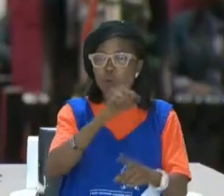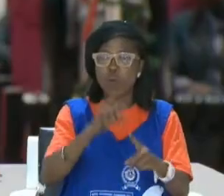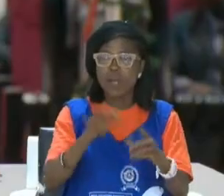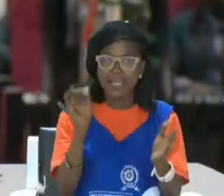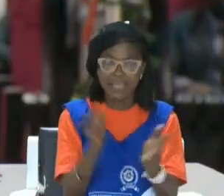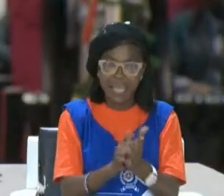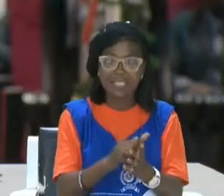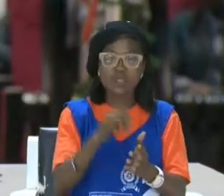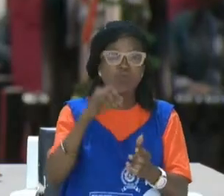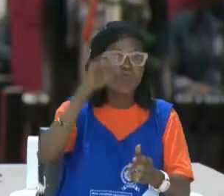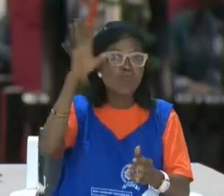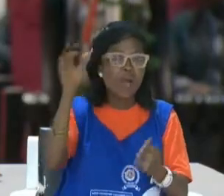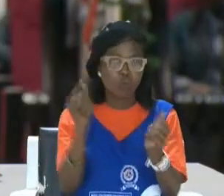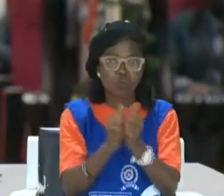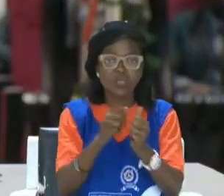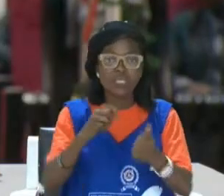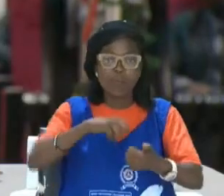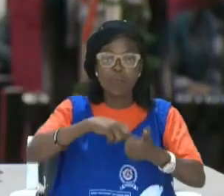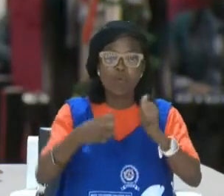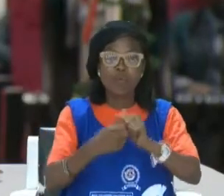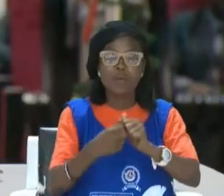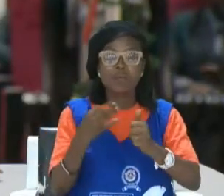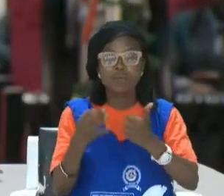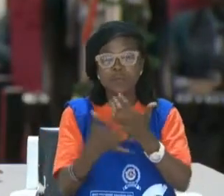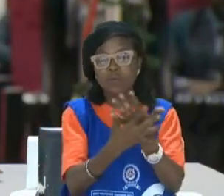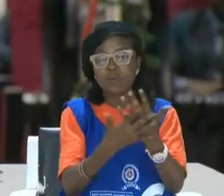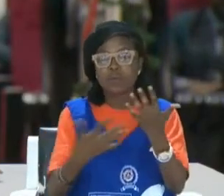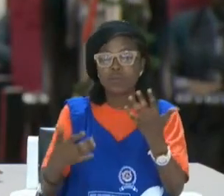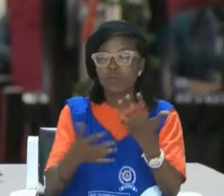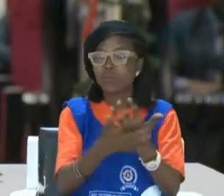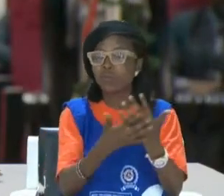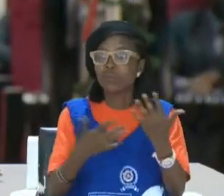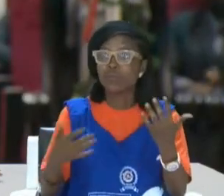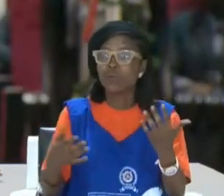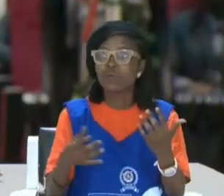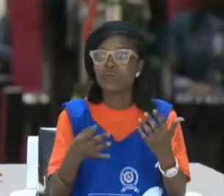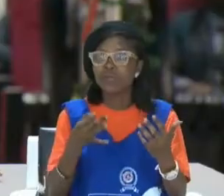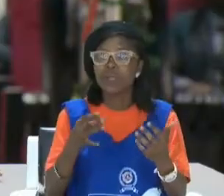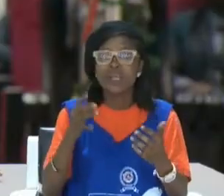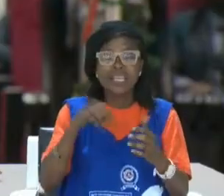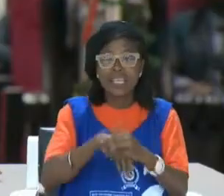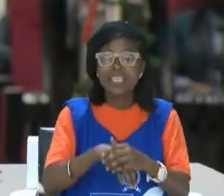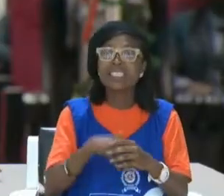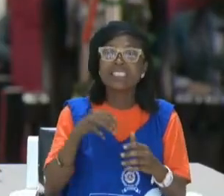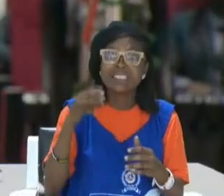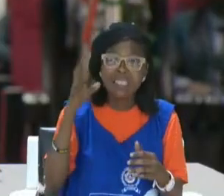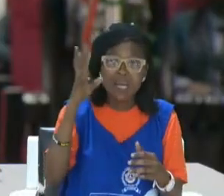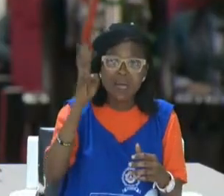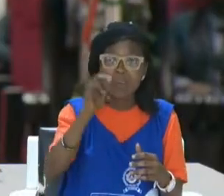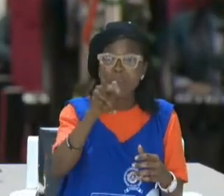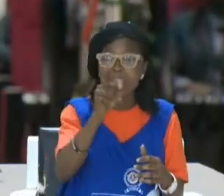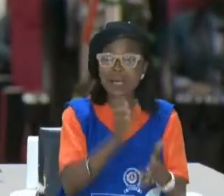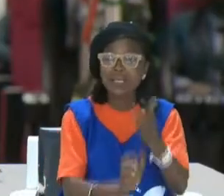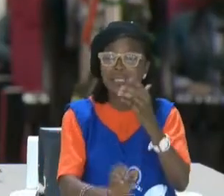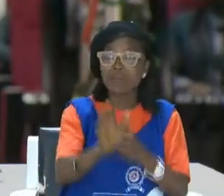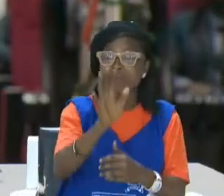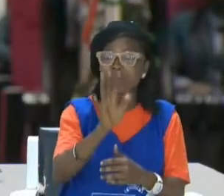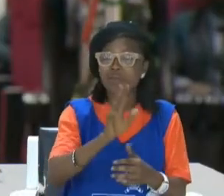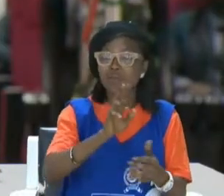with the issue of blood, in Mark chapter 5, verse 25 to 34,